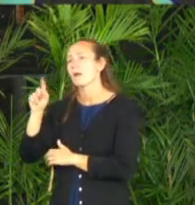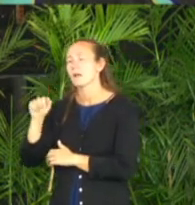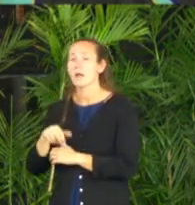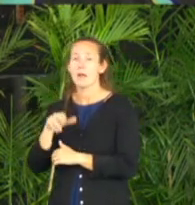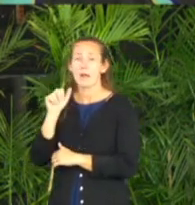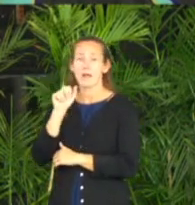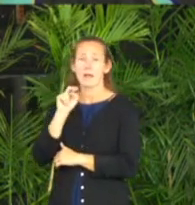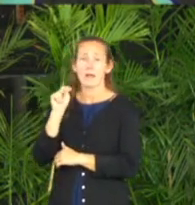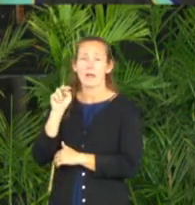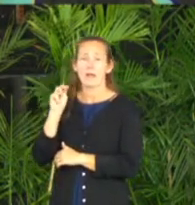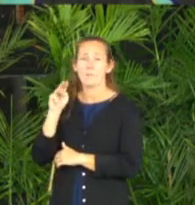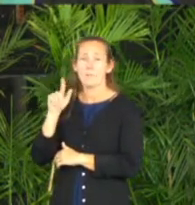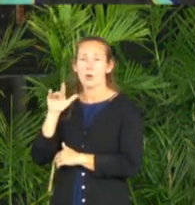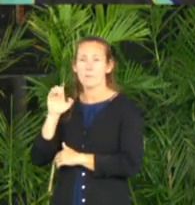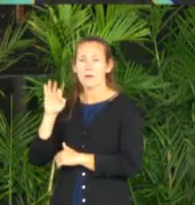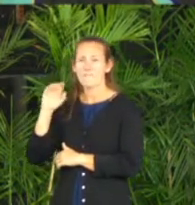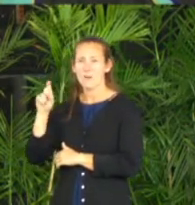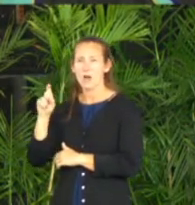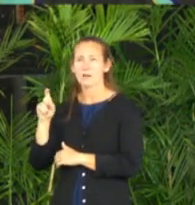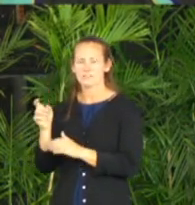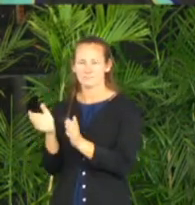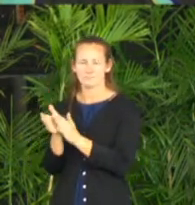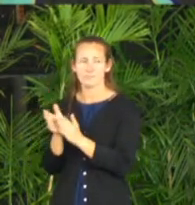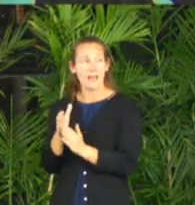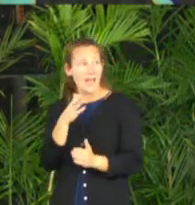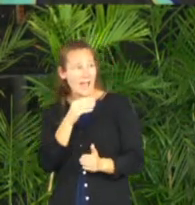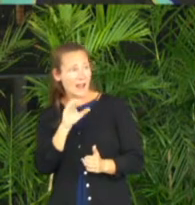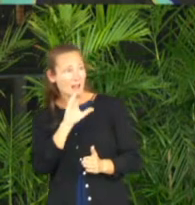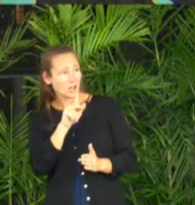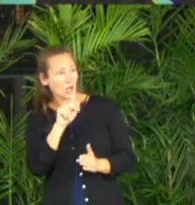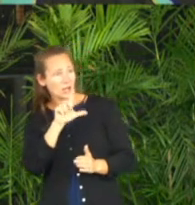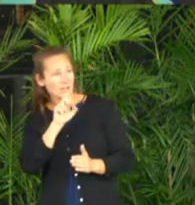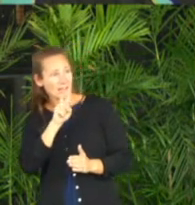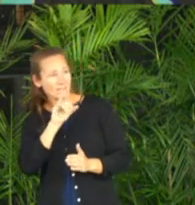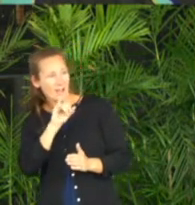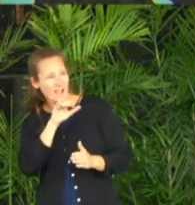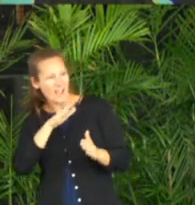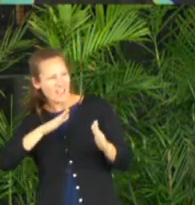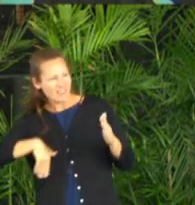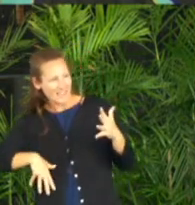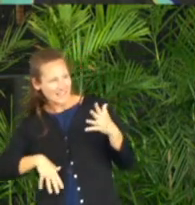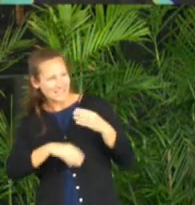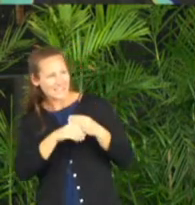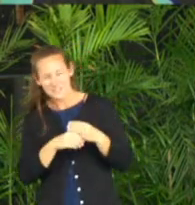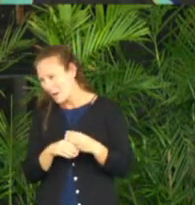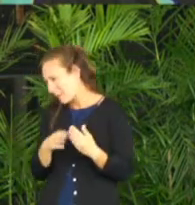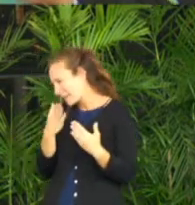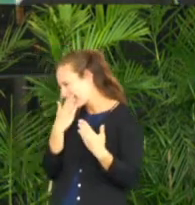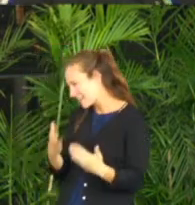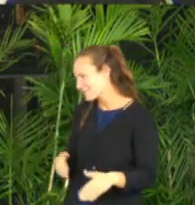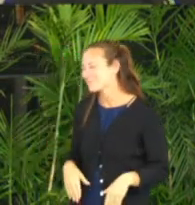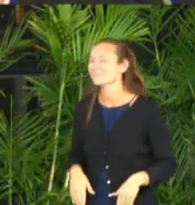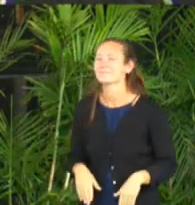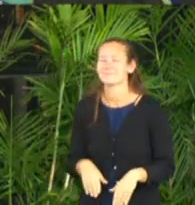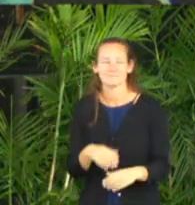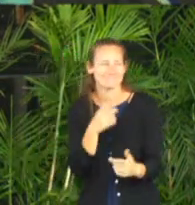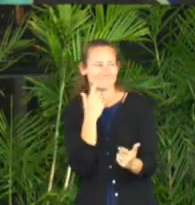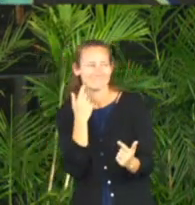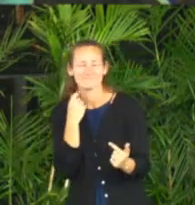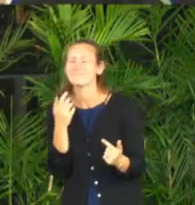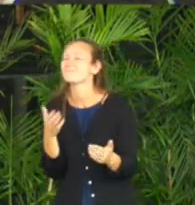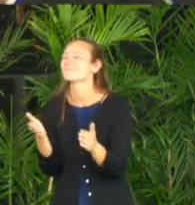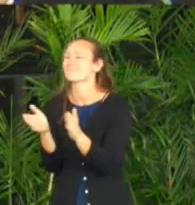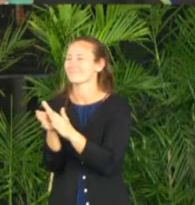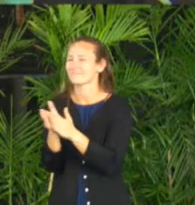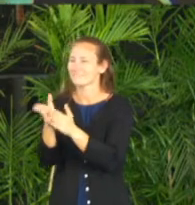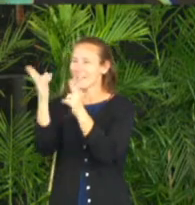Anne Marie Fox. Please join me in honoring Clark Levi. Sorry, there's a late addition. Thank you. Please